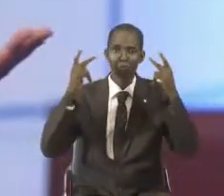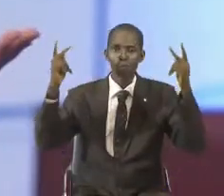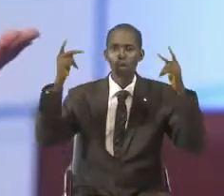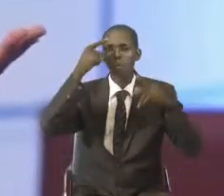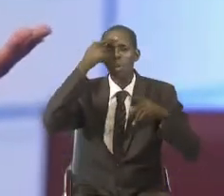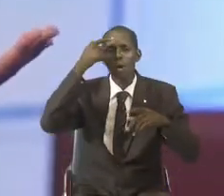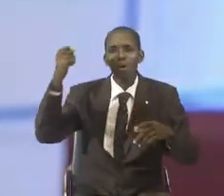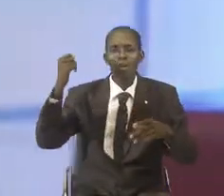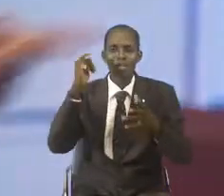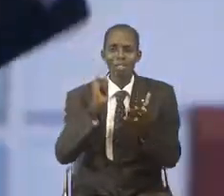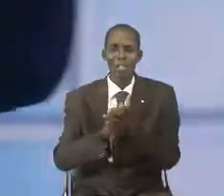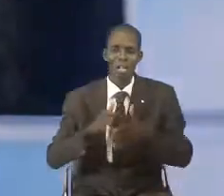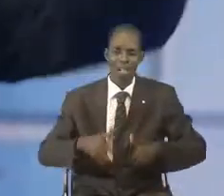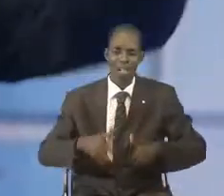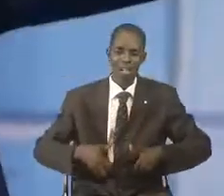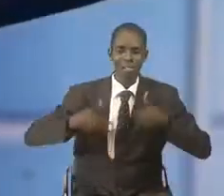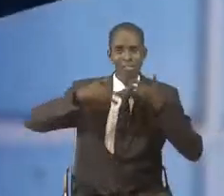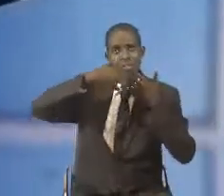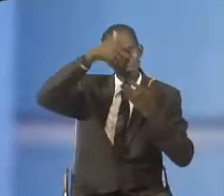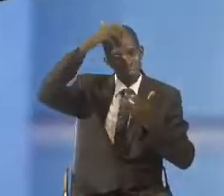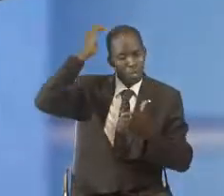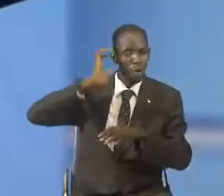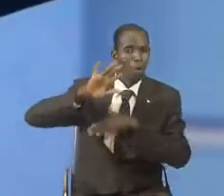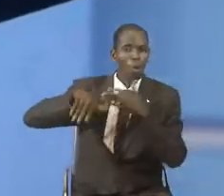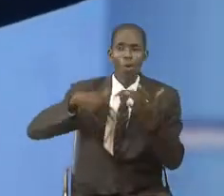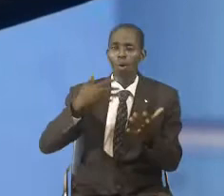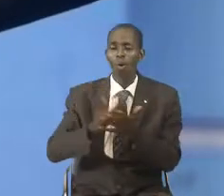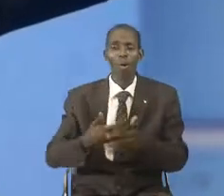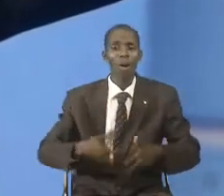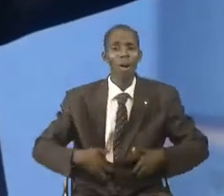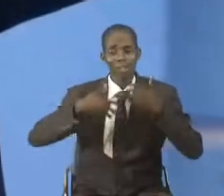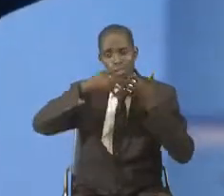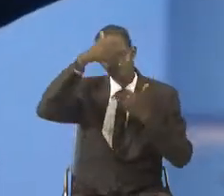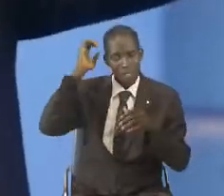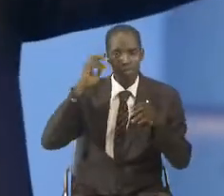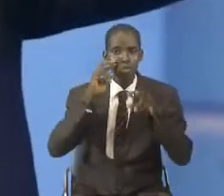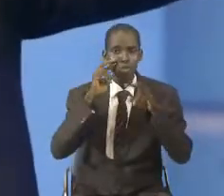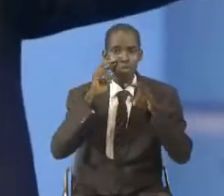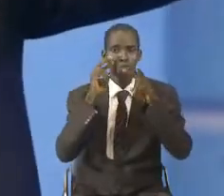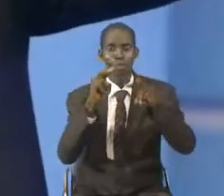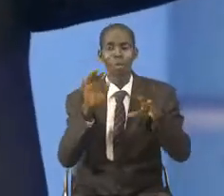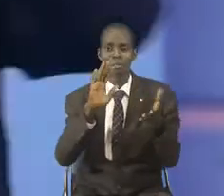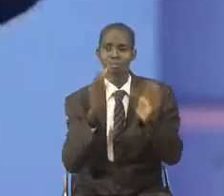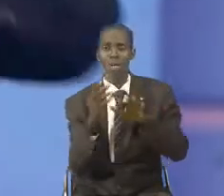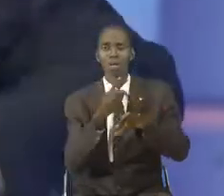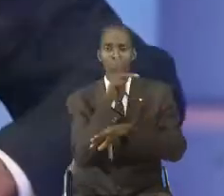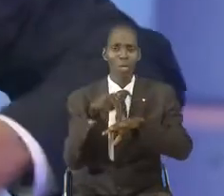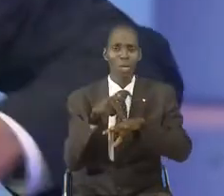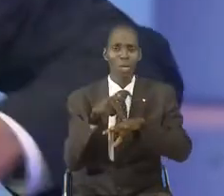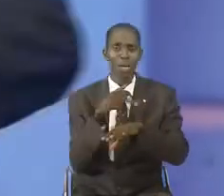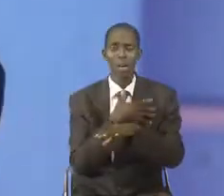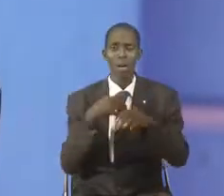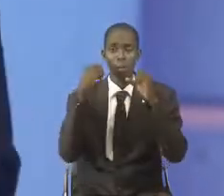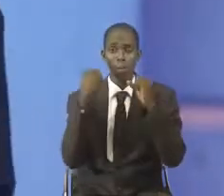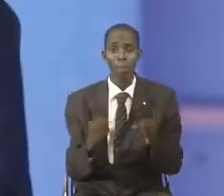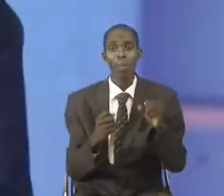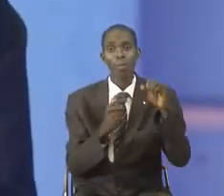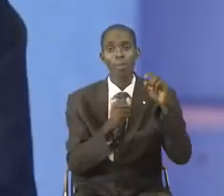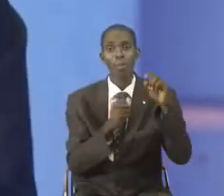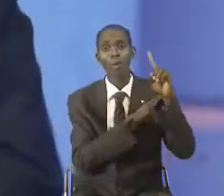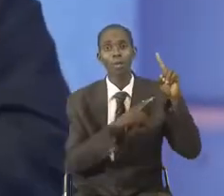your progress. Because that angry lion and all the angry lions referred to